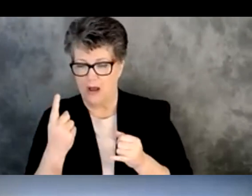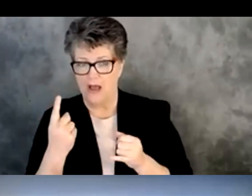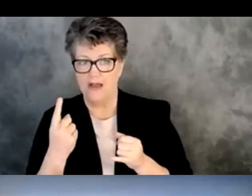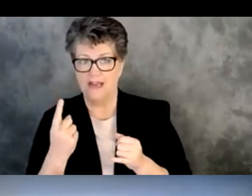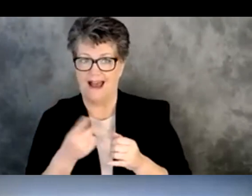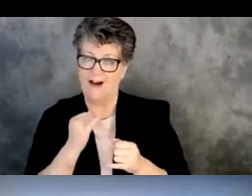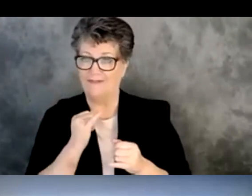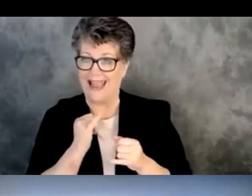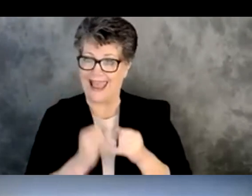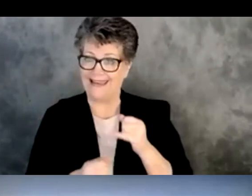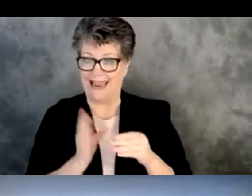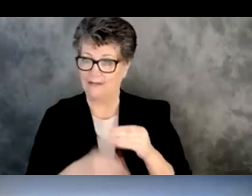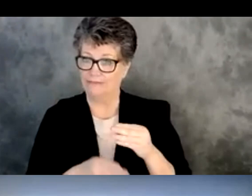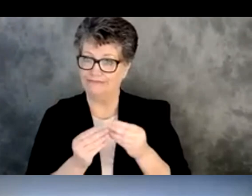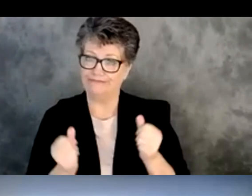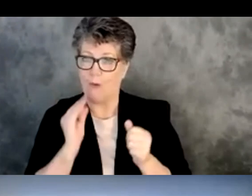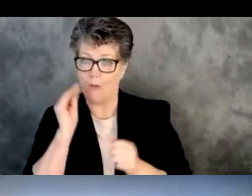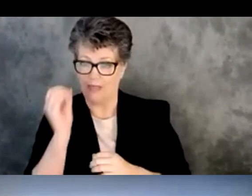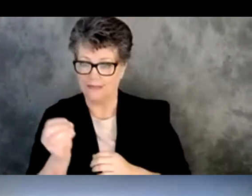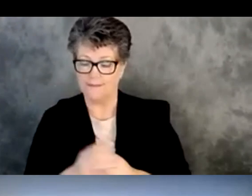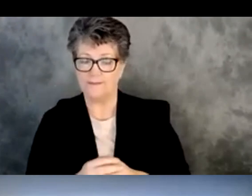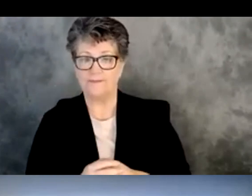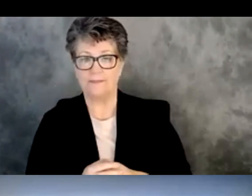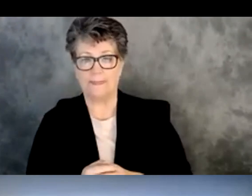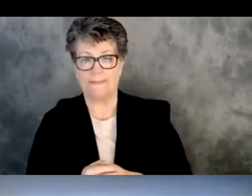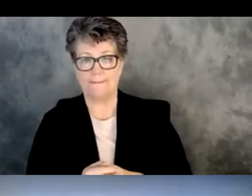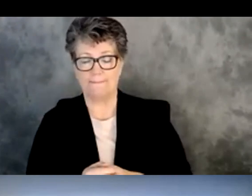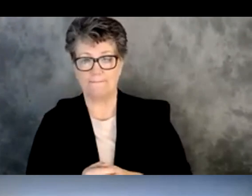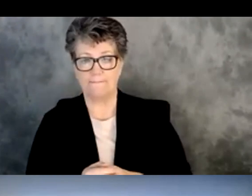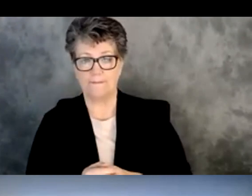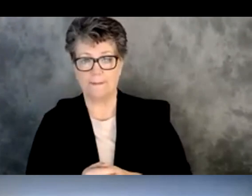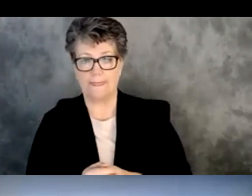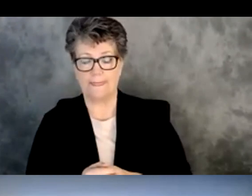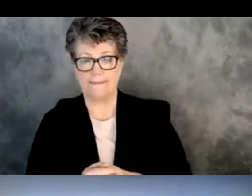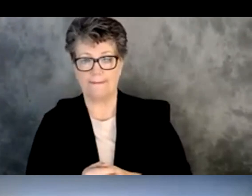ending homelessness, we know that the